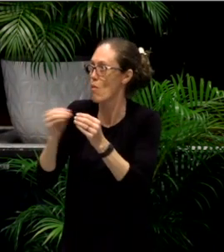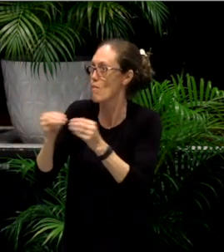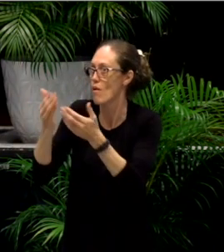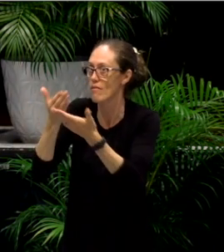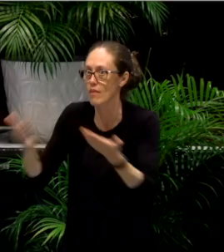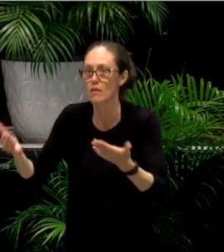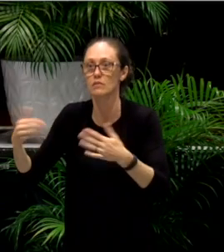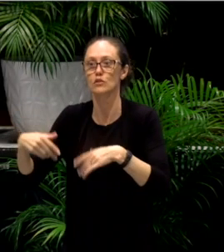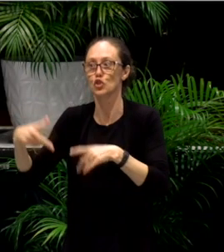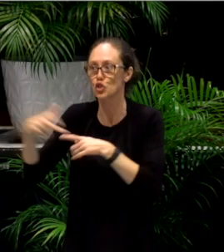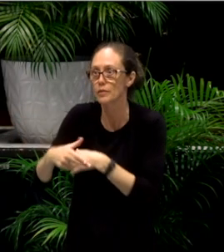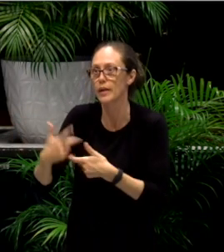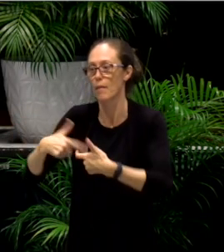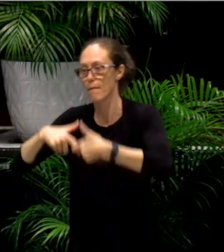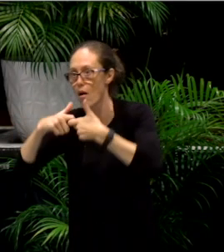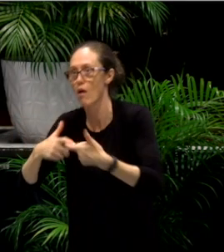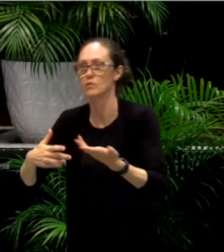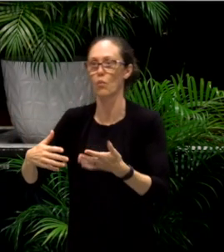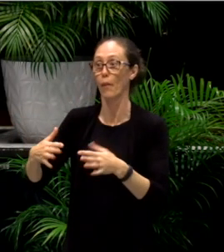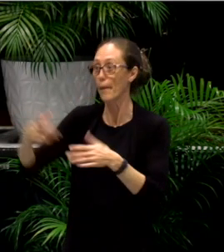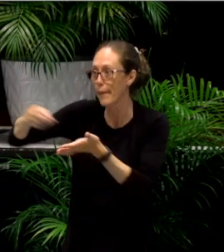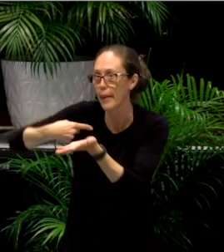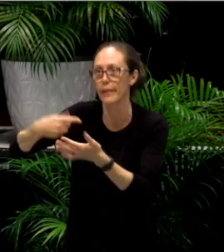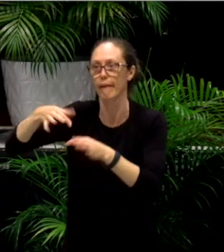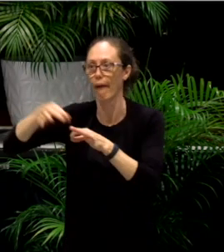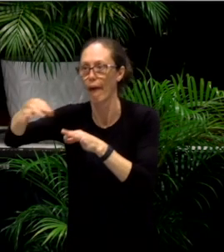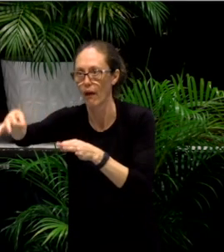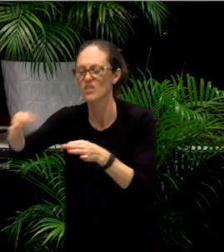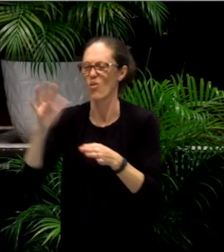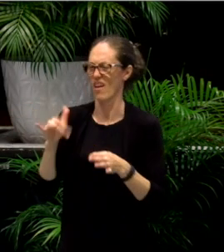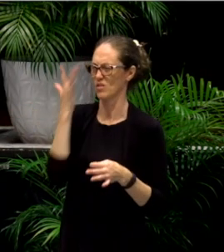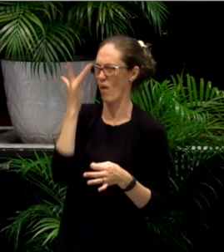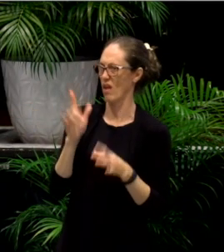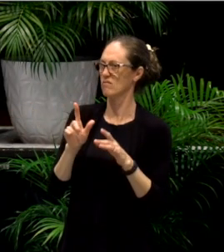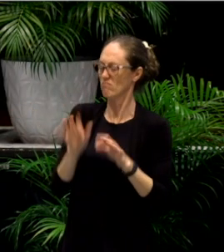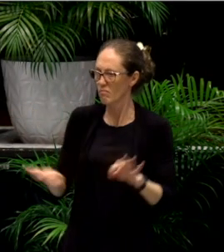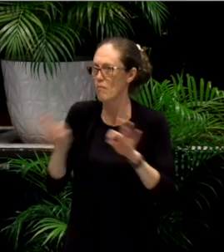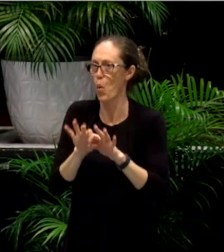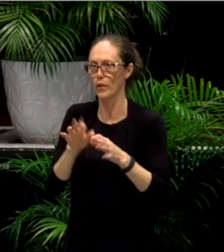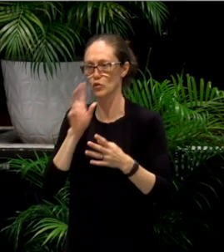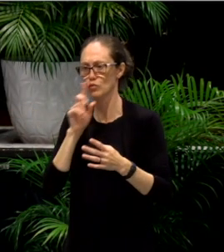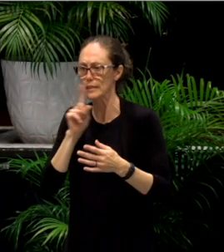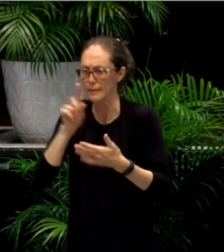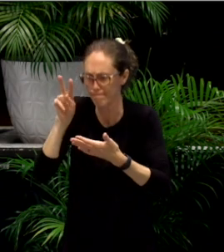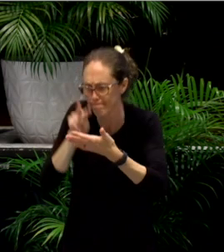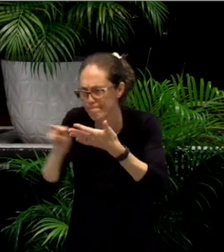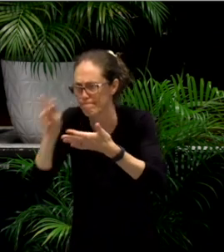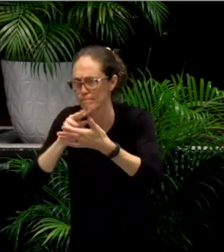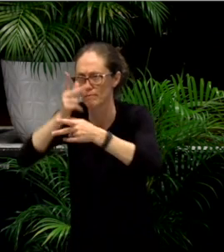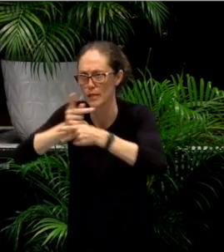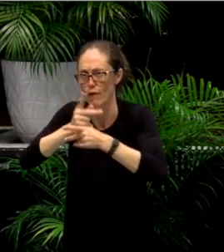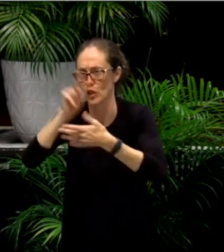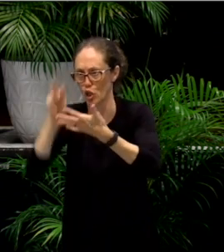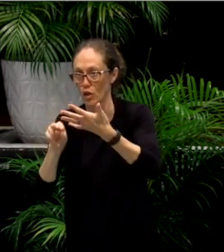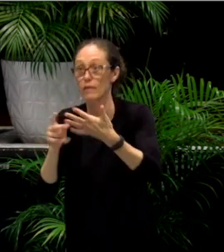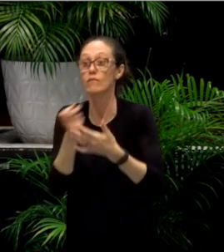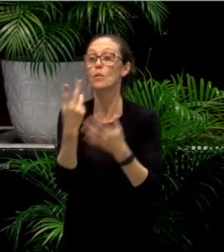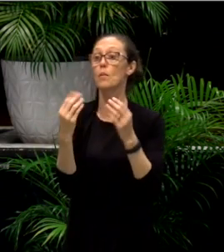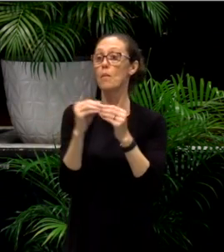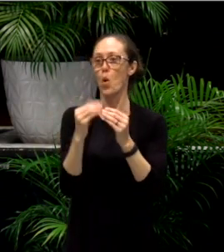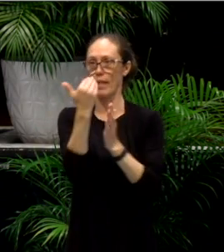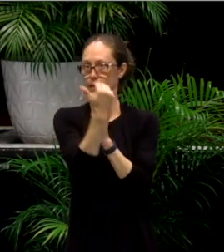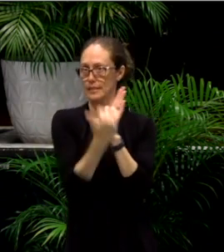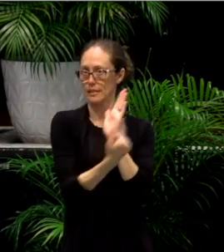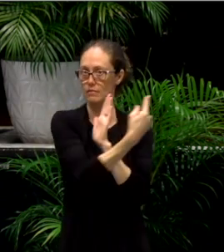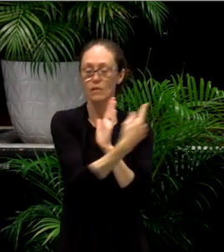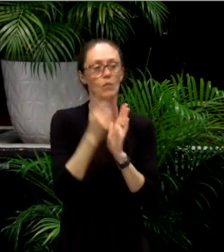is delayed. So that's why that's necessary. So a few other pieces to these that are listed here, and we will